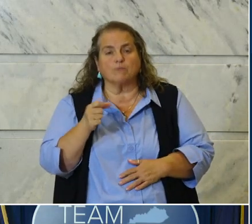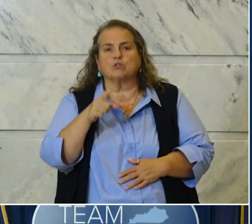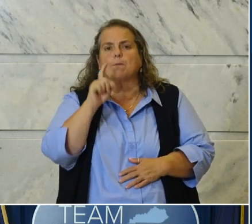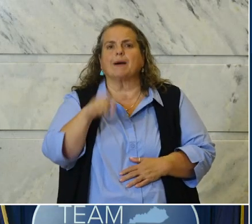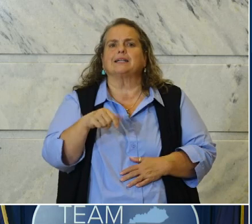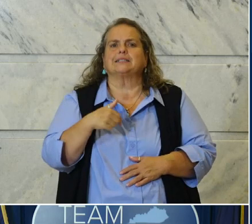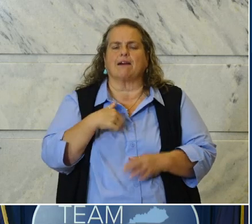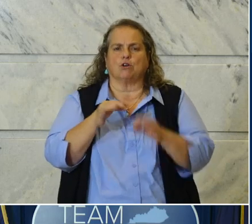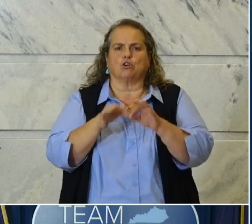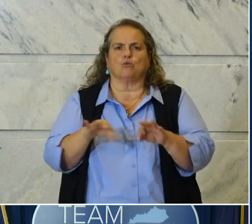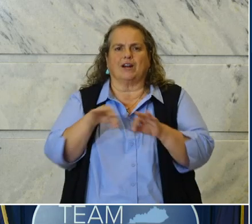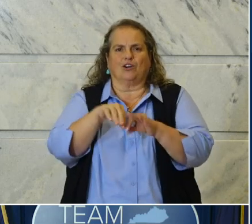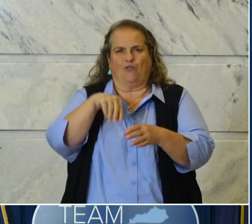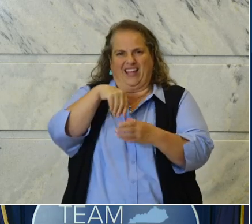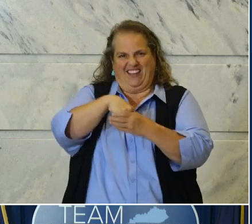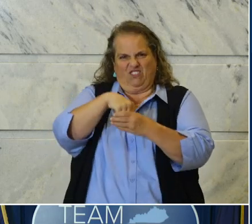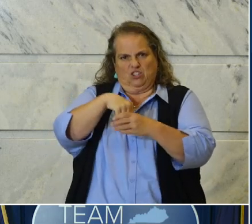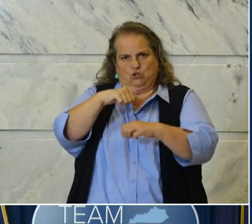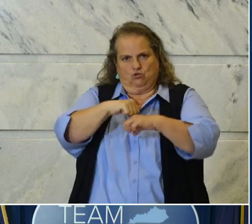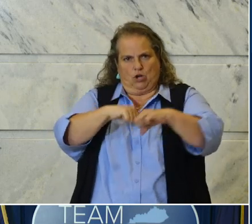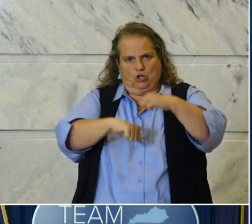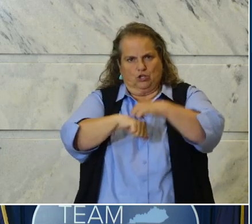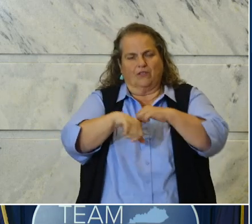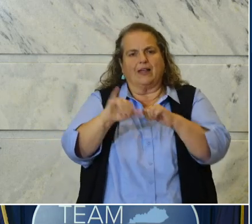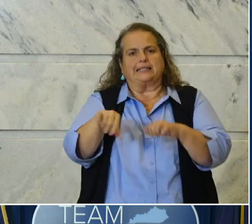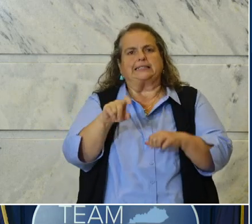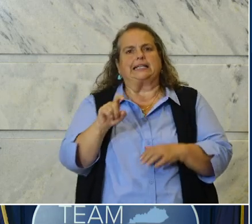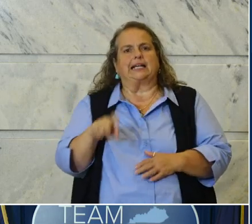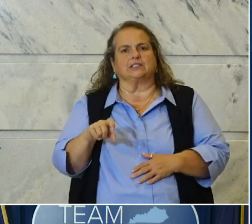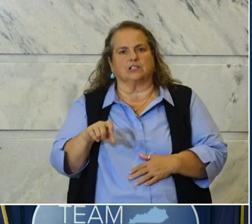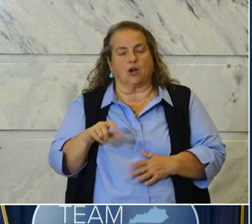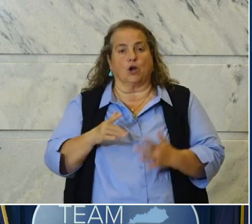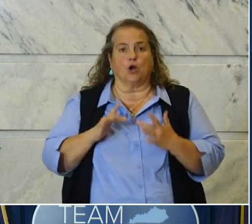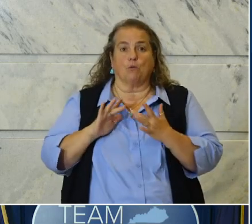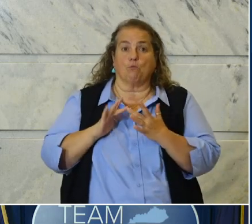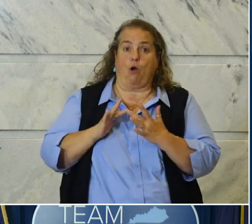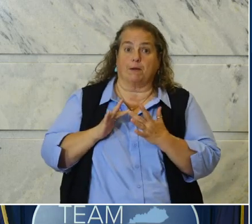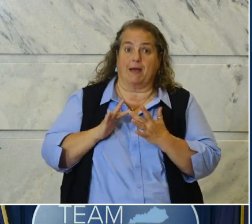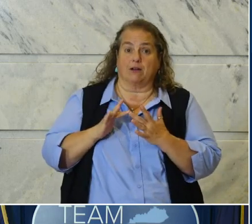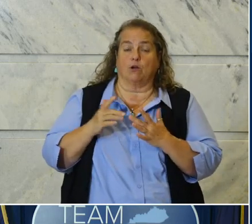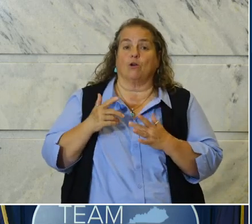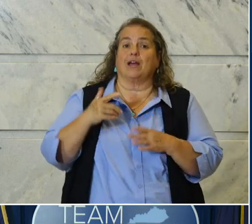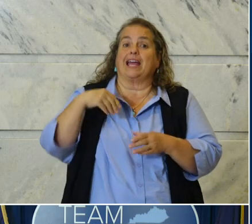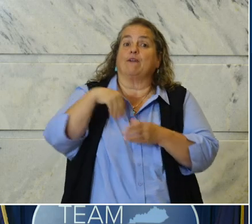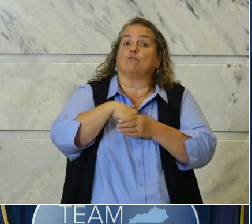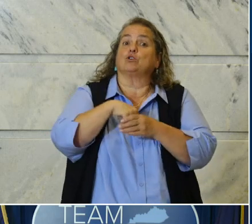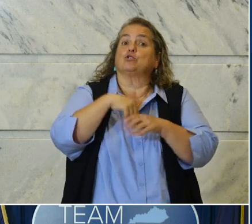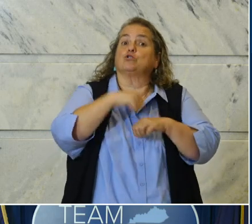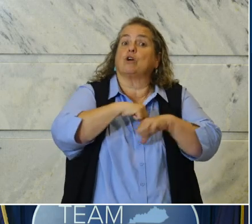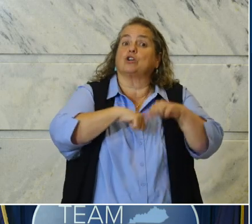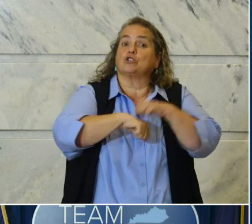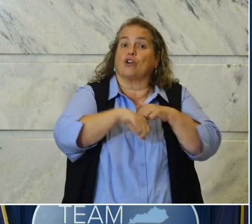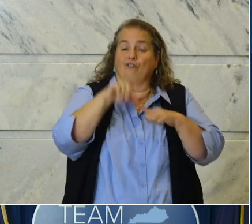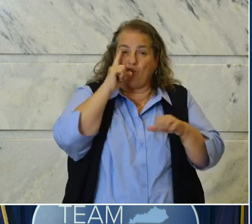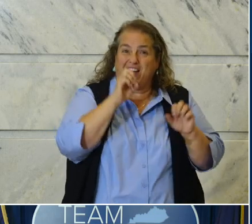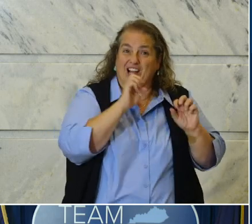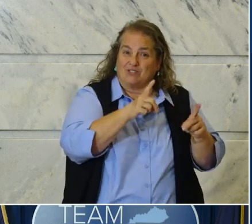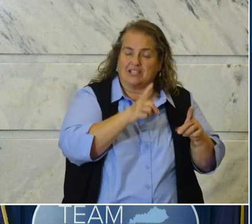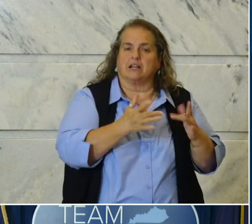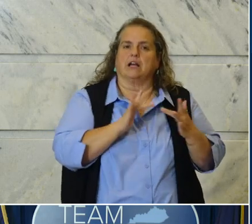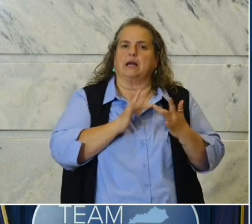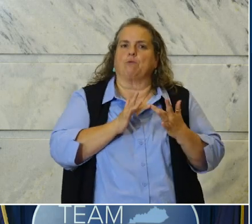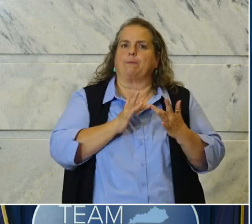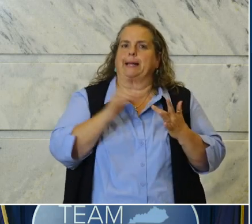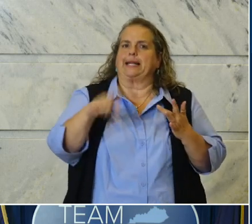critical infrastructure that's necessary. Now, we've been talking about broadband a lot, critical infrastructure necessary for education and for jobs in the